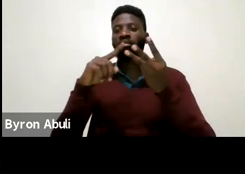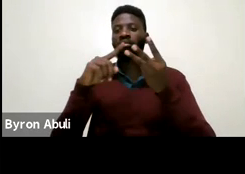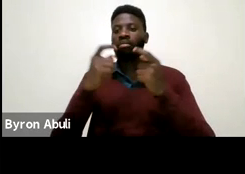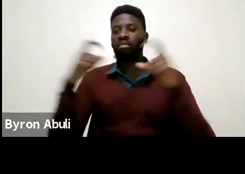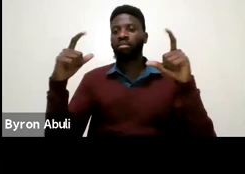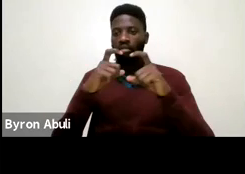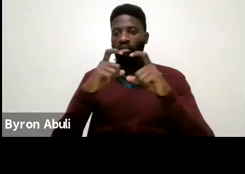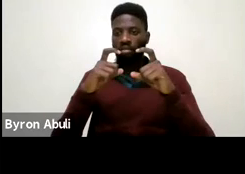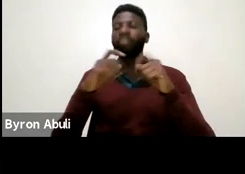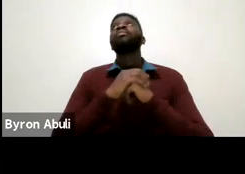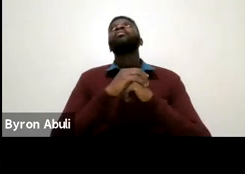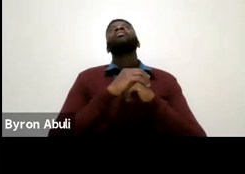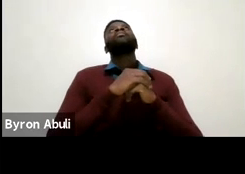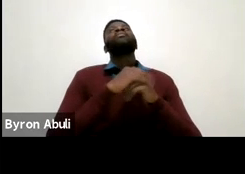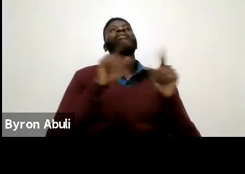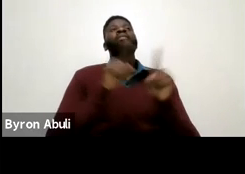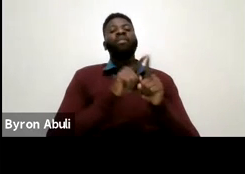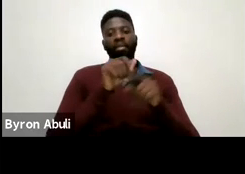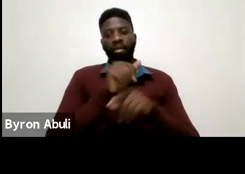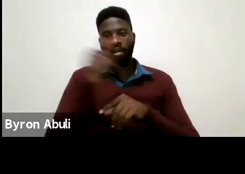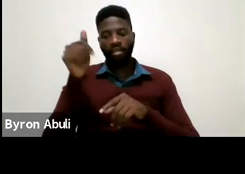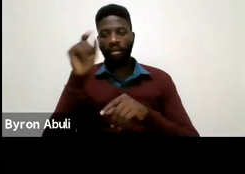a similar thing, you really need to look at your physical